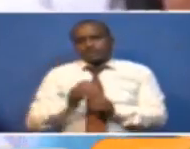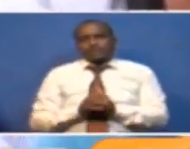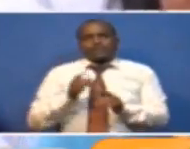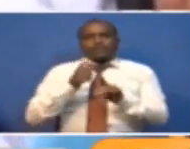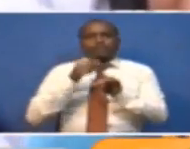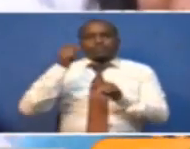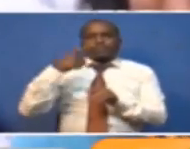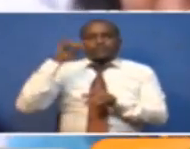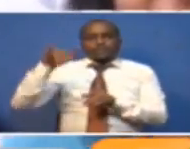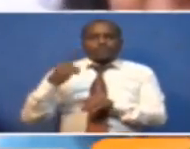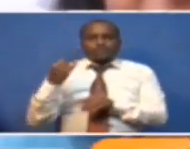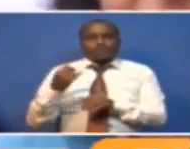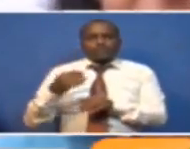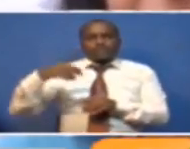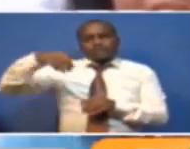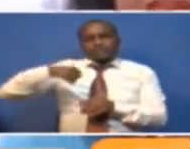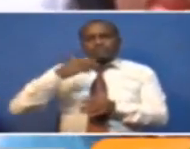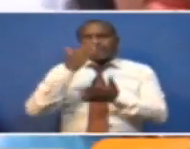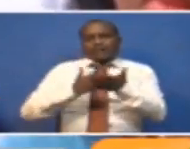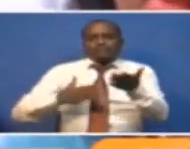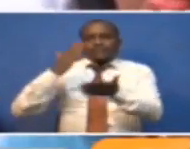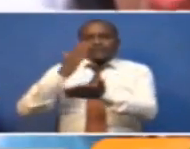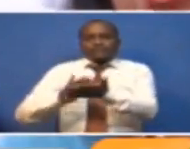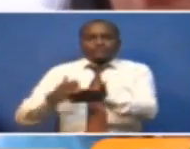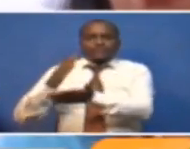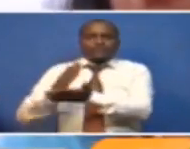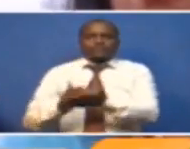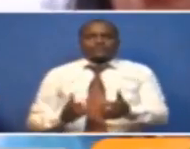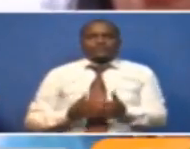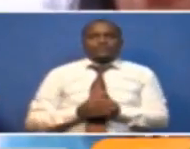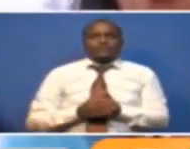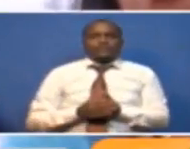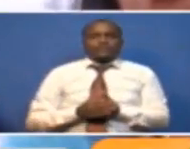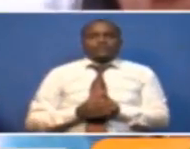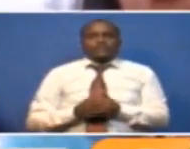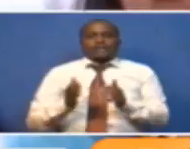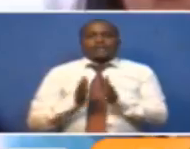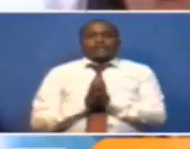tumekuwa tukilipo pesa manusu manusu na hata tujui